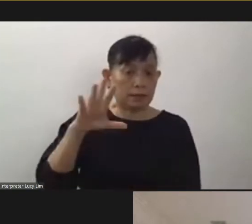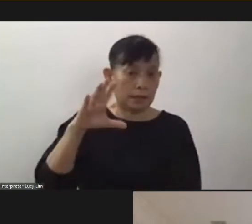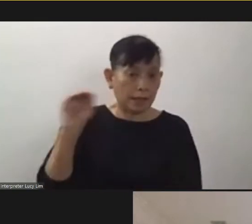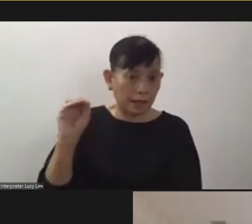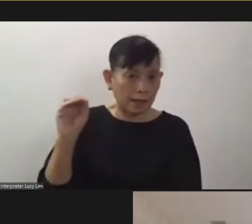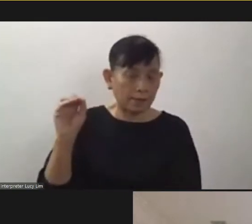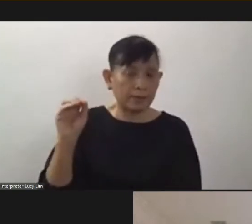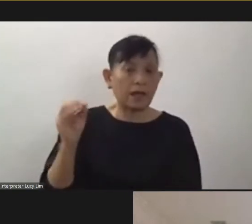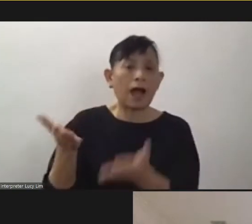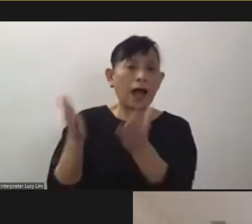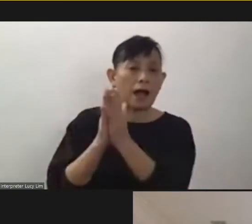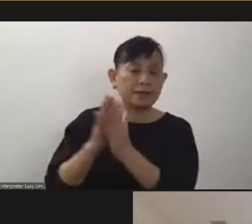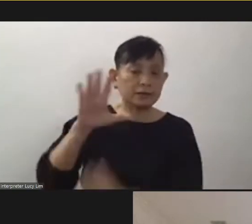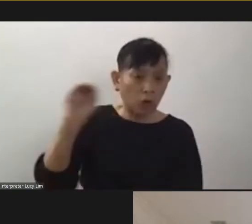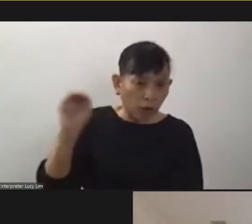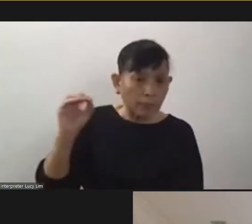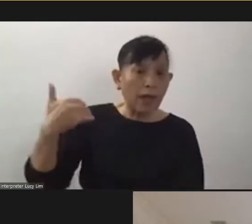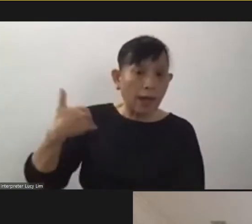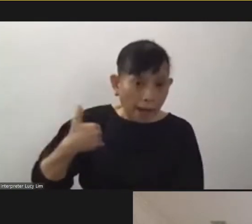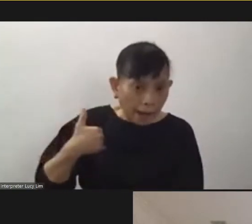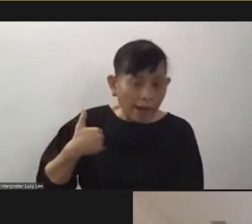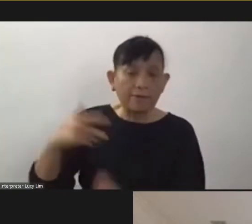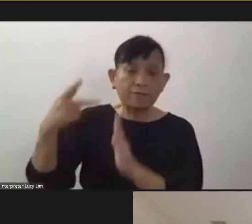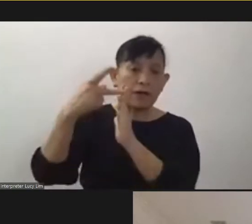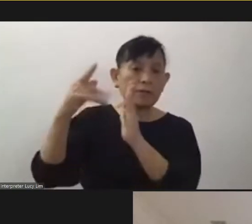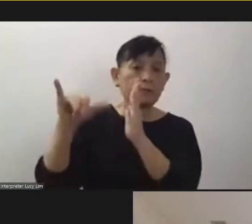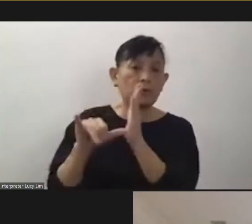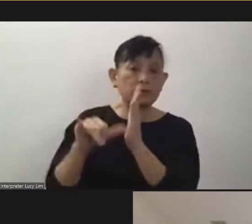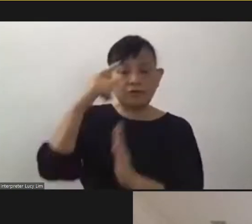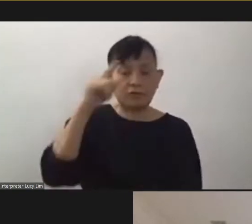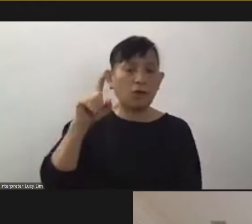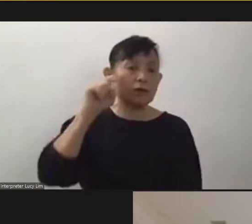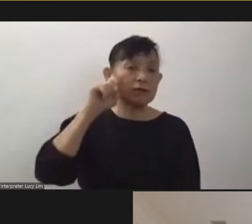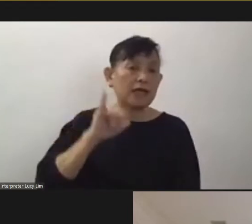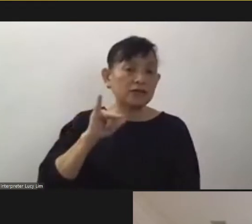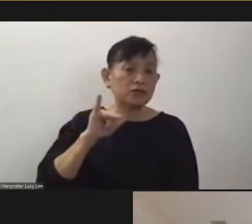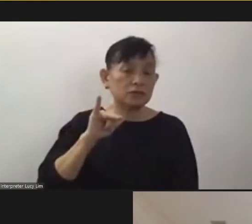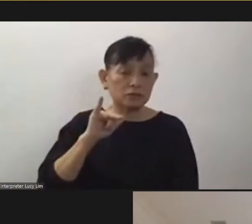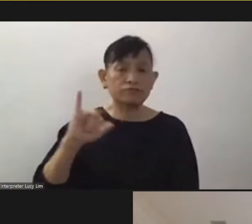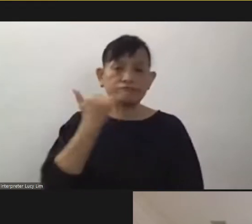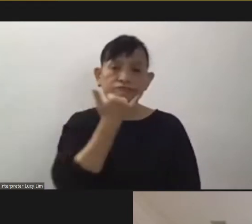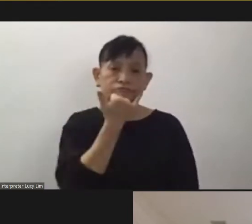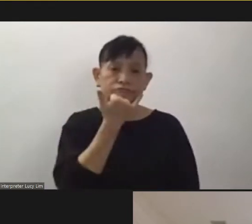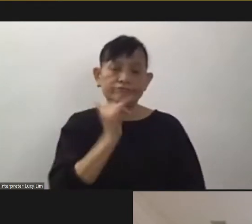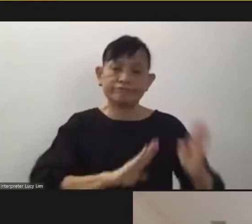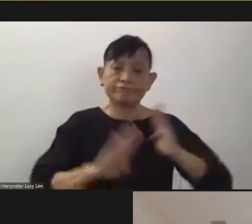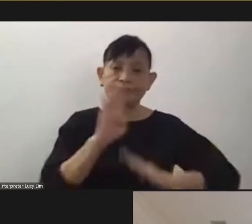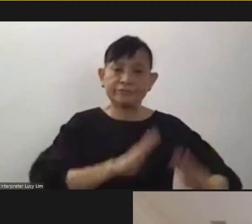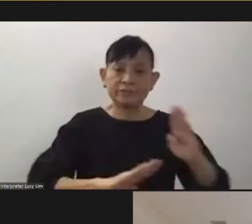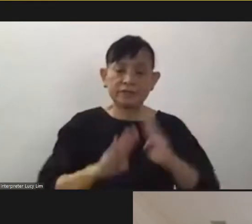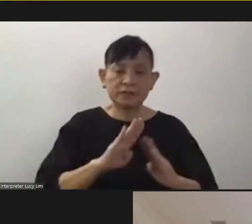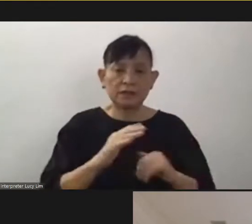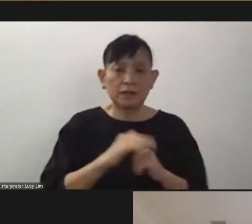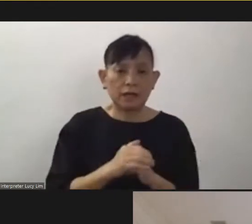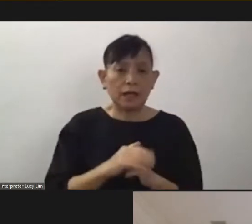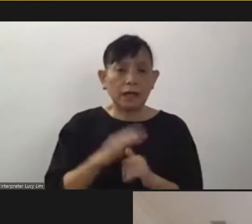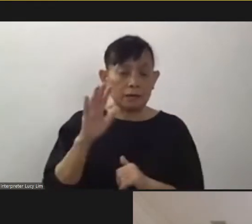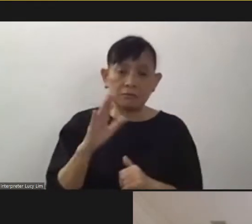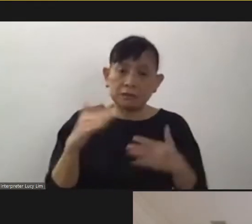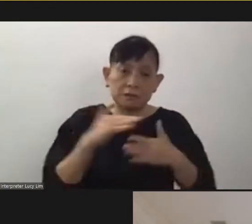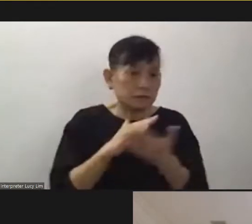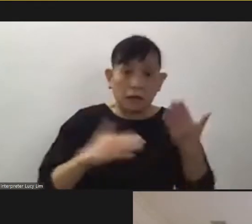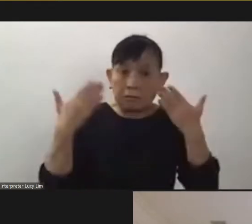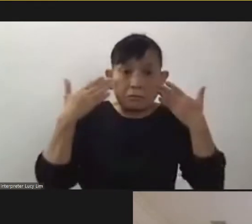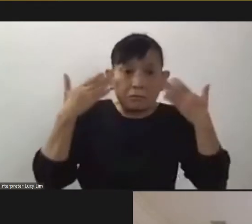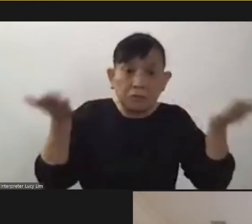should ask your company if you have a sexual misconduct policy, because a lot of times people don't even know If there's one exists, right? And if you